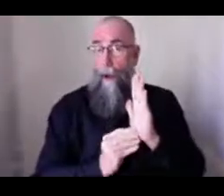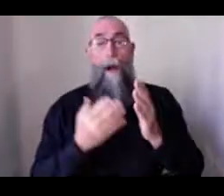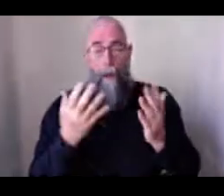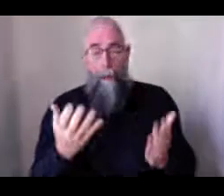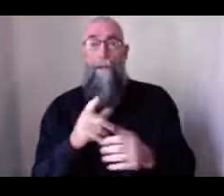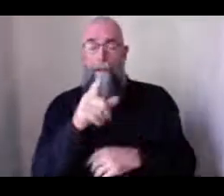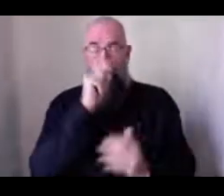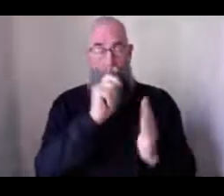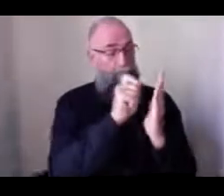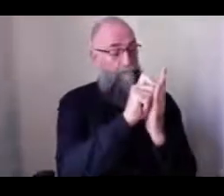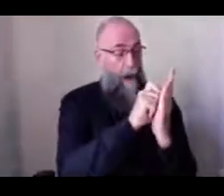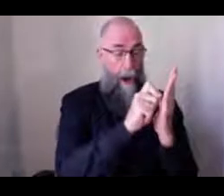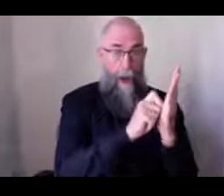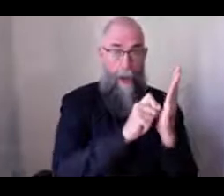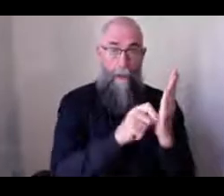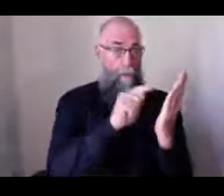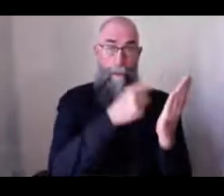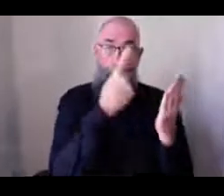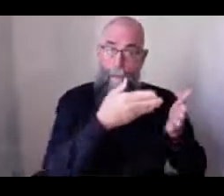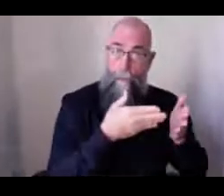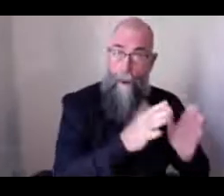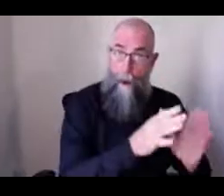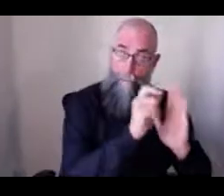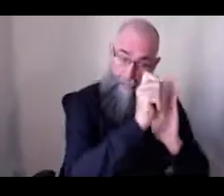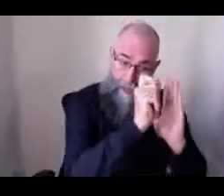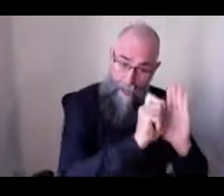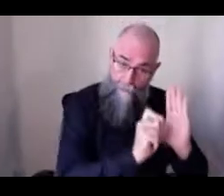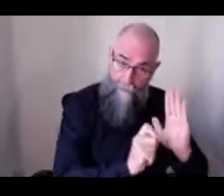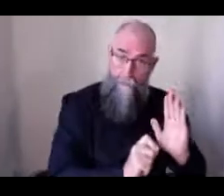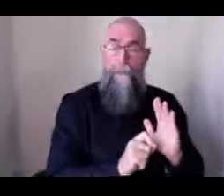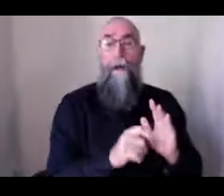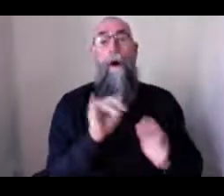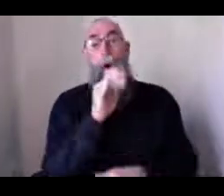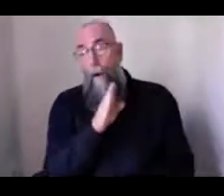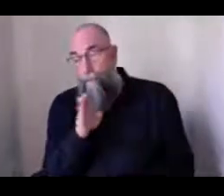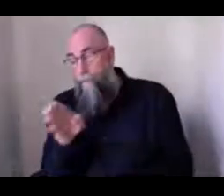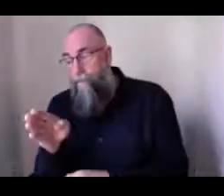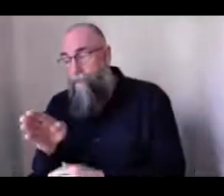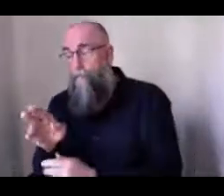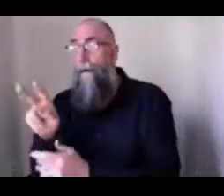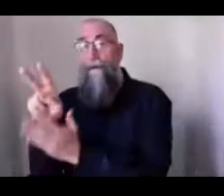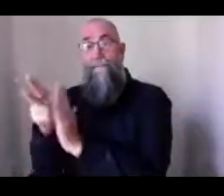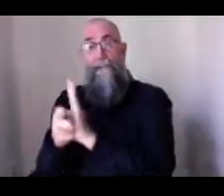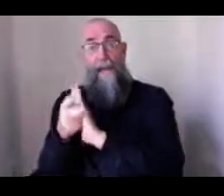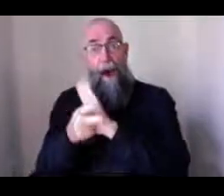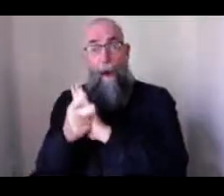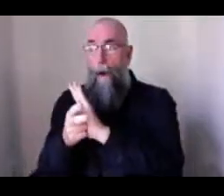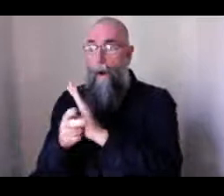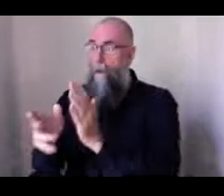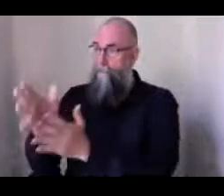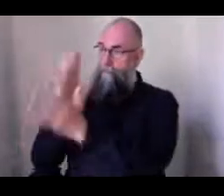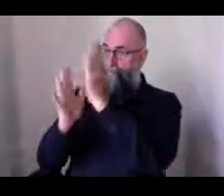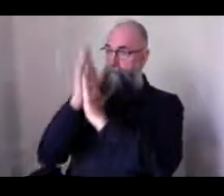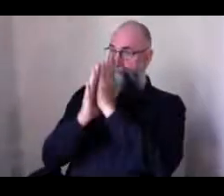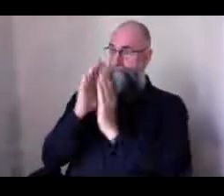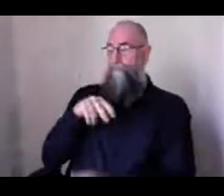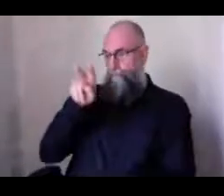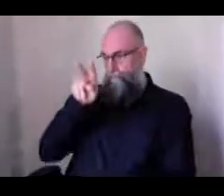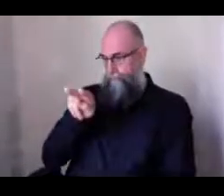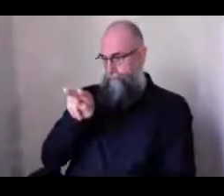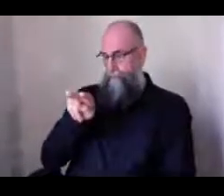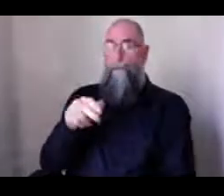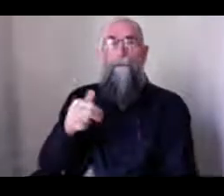writing text, as you would be normally expected to do, or you can submit a video response. These applications are